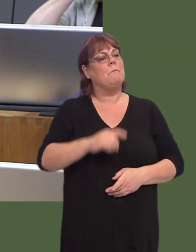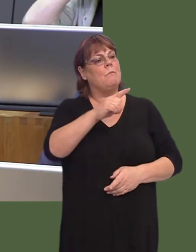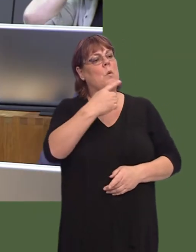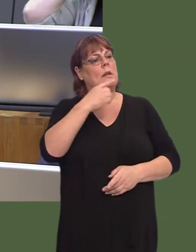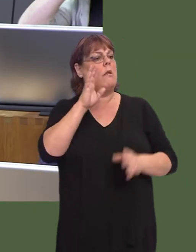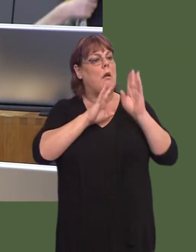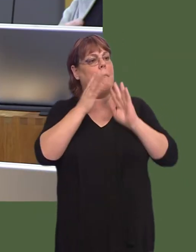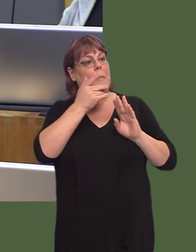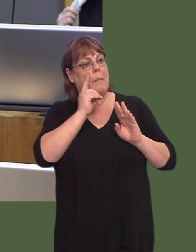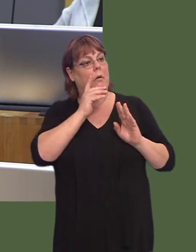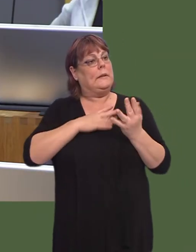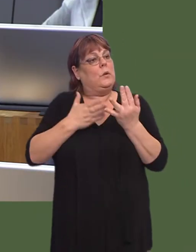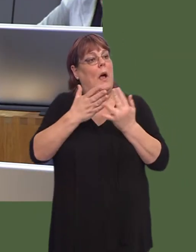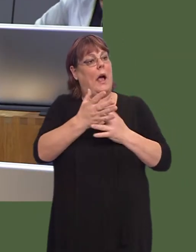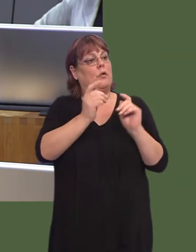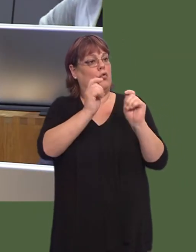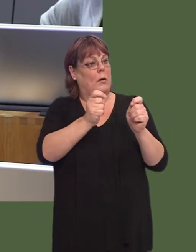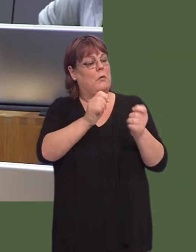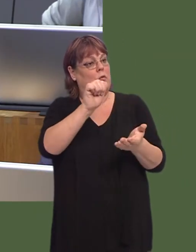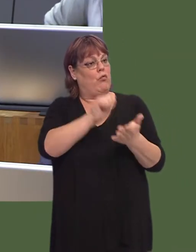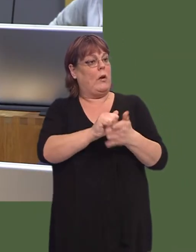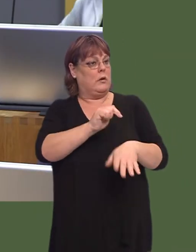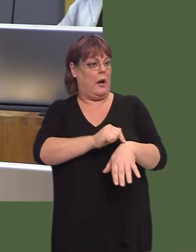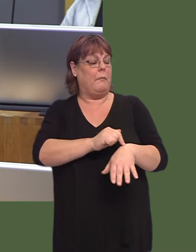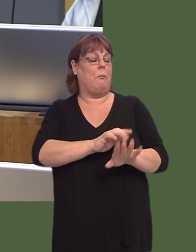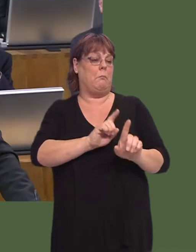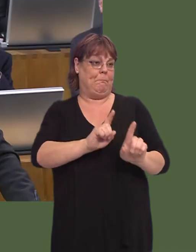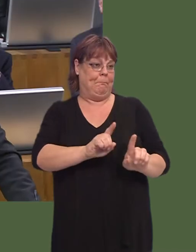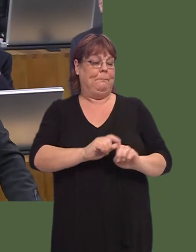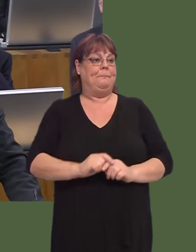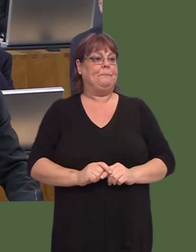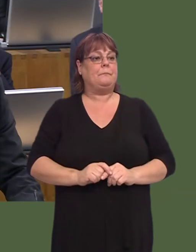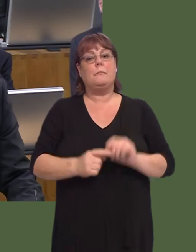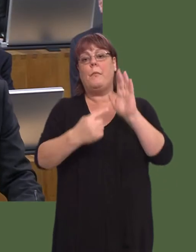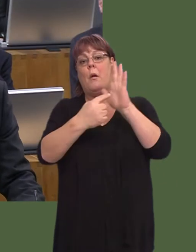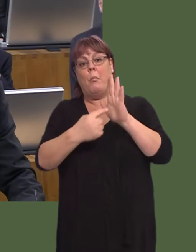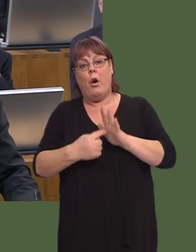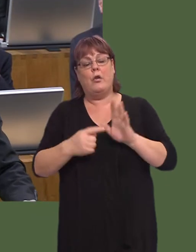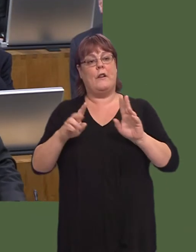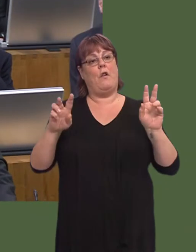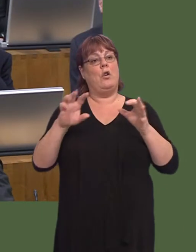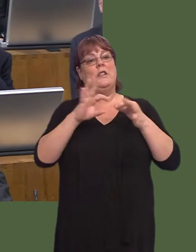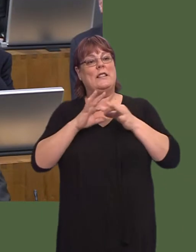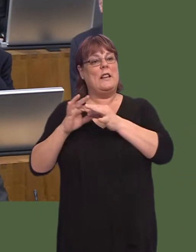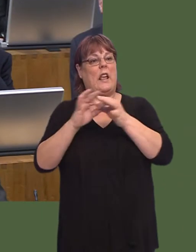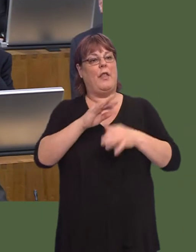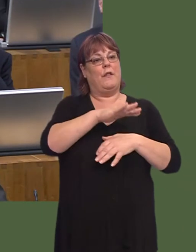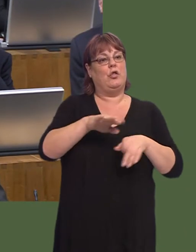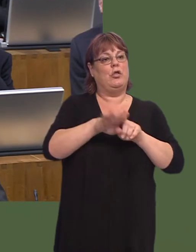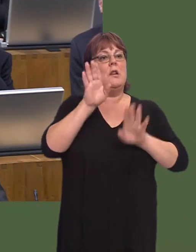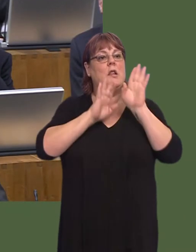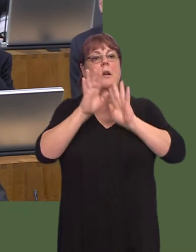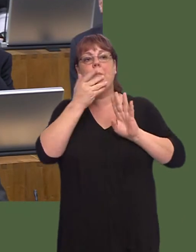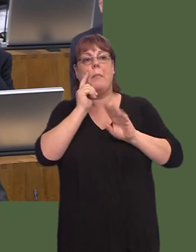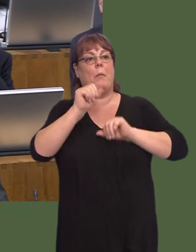that young people get the treatment that they need at the right time. And a priority of the Together for Children and Young People